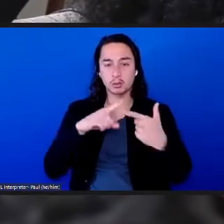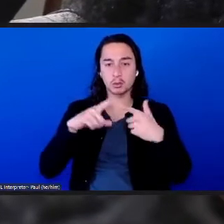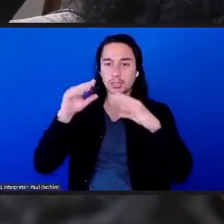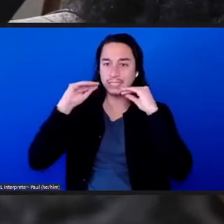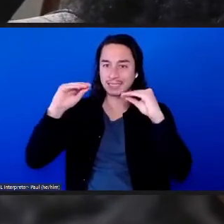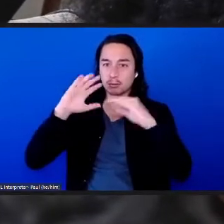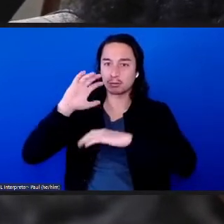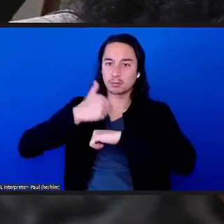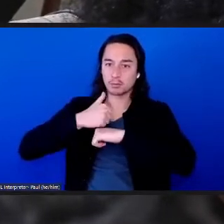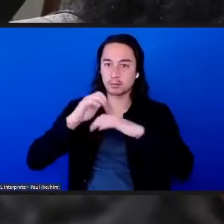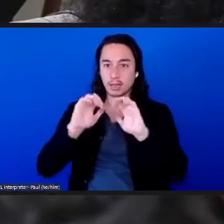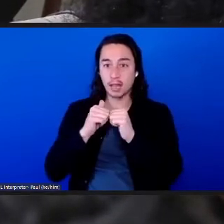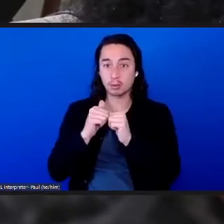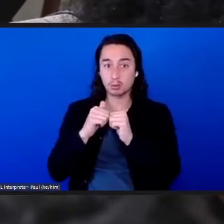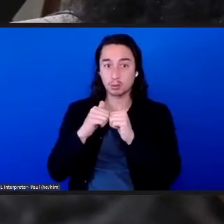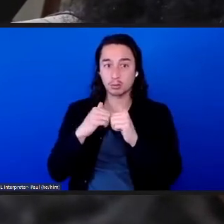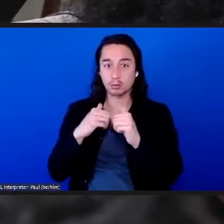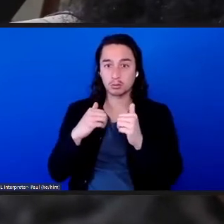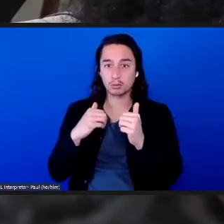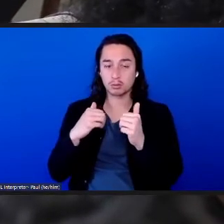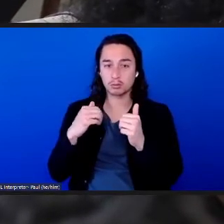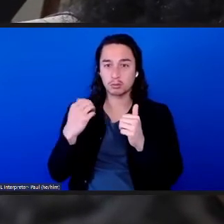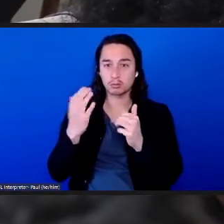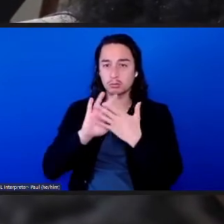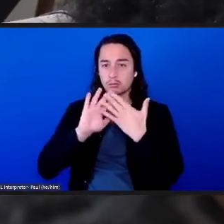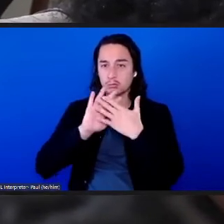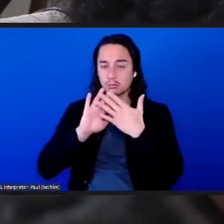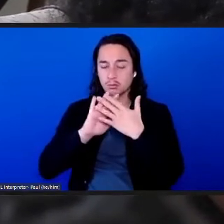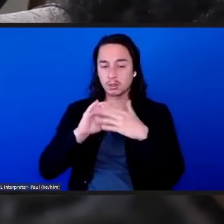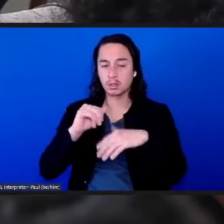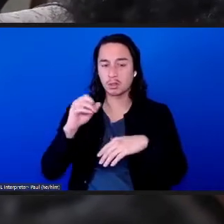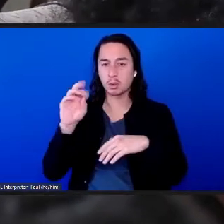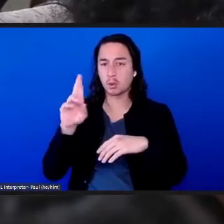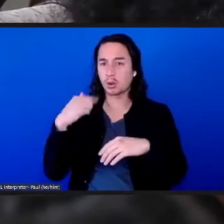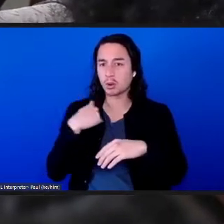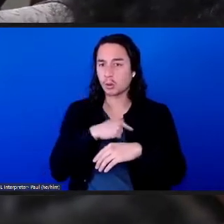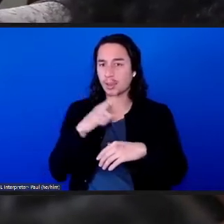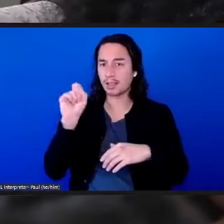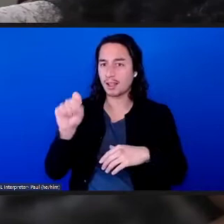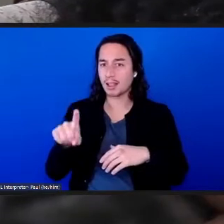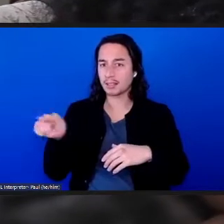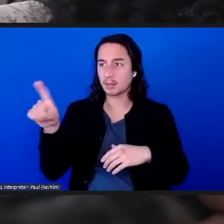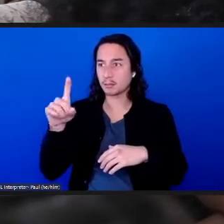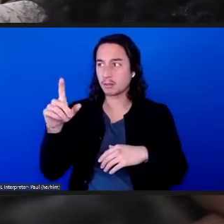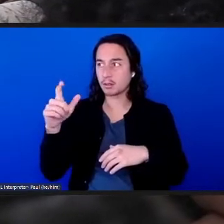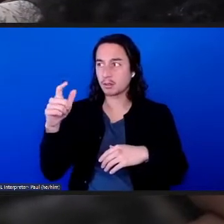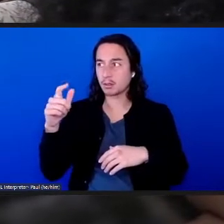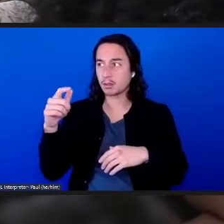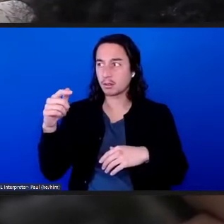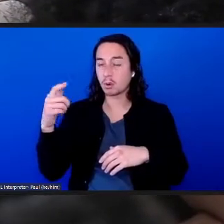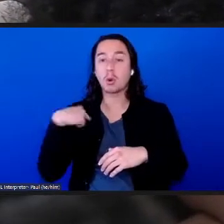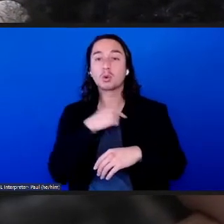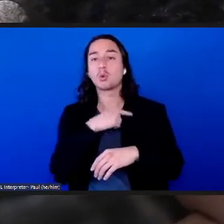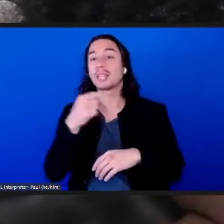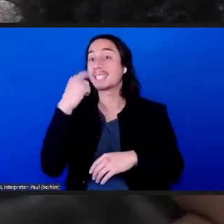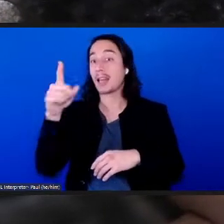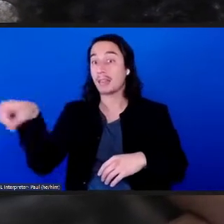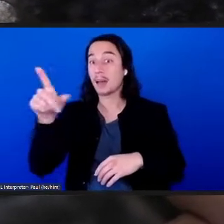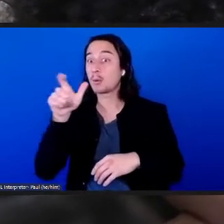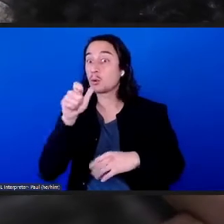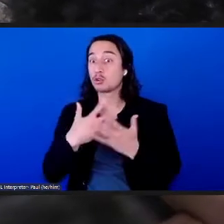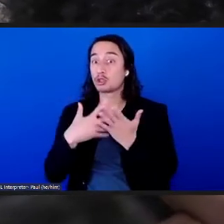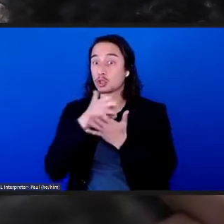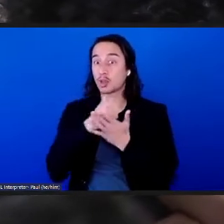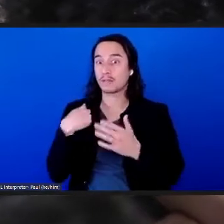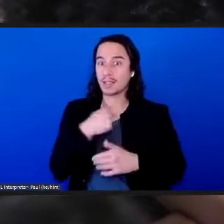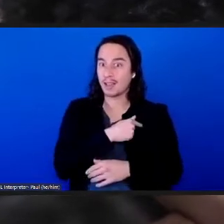how to deserve us? Or are we asking them, like, do we tell them who deserves us? I'm just